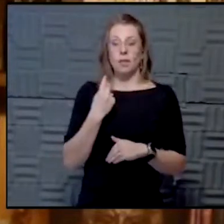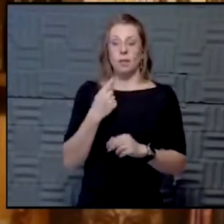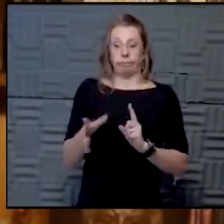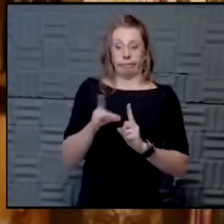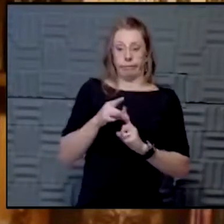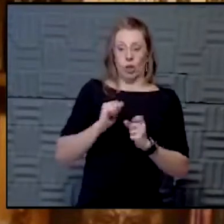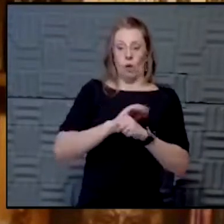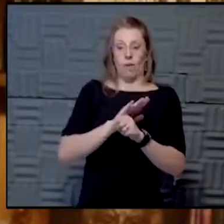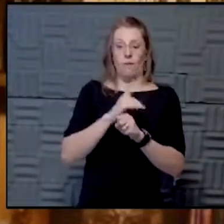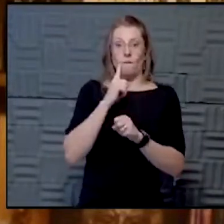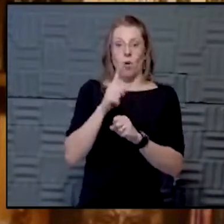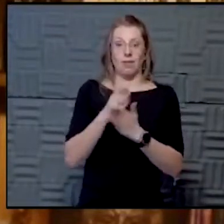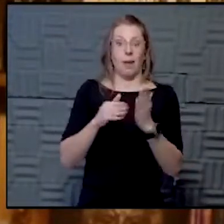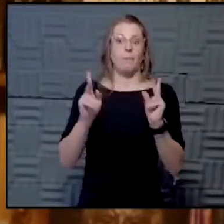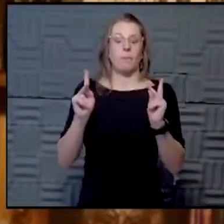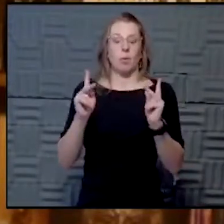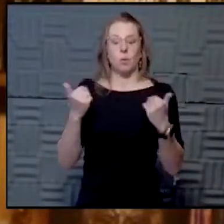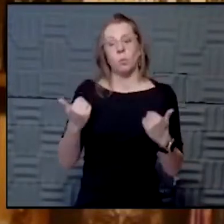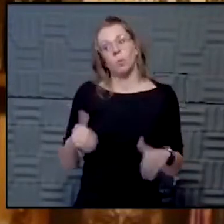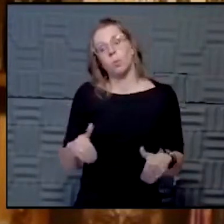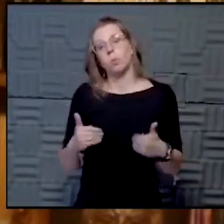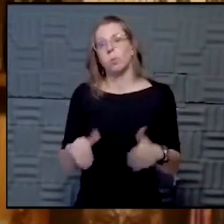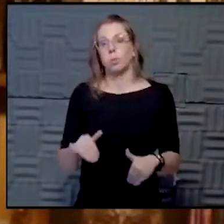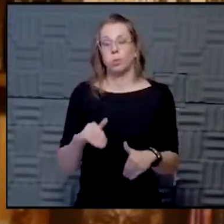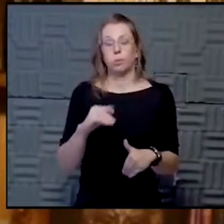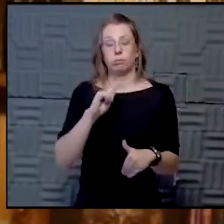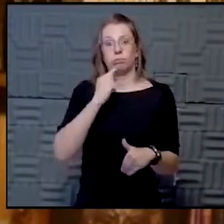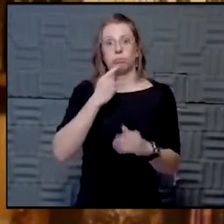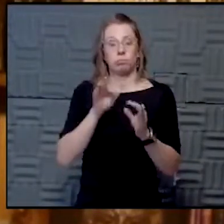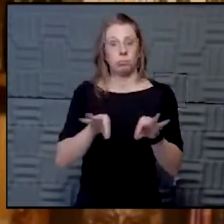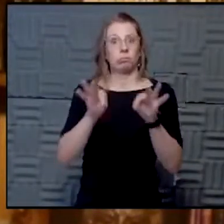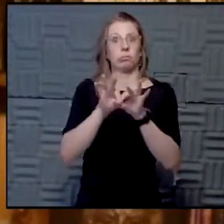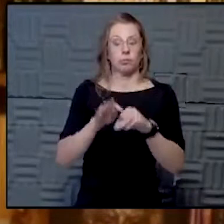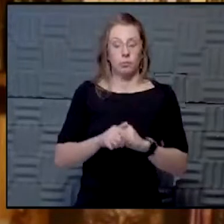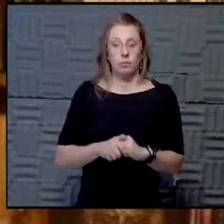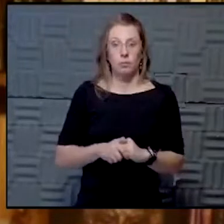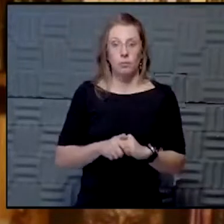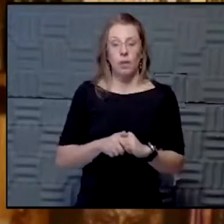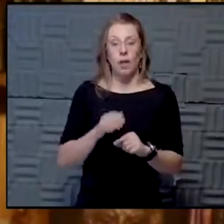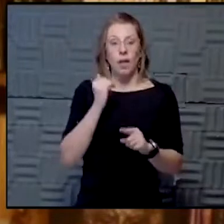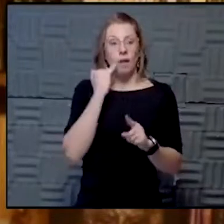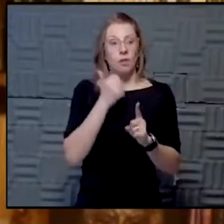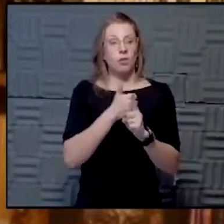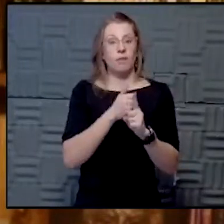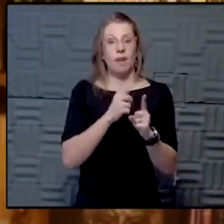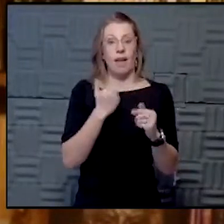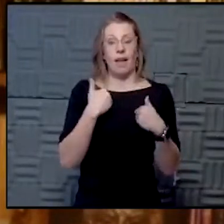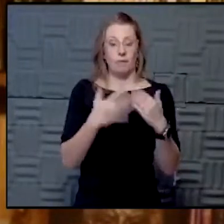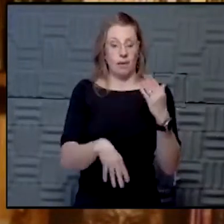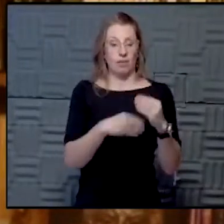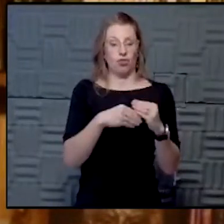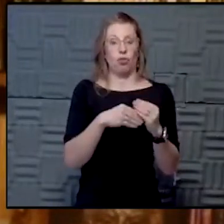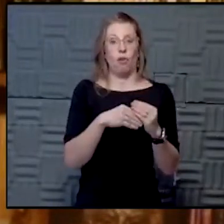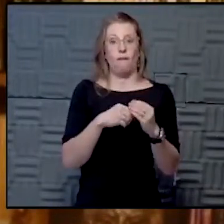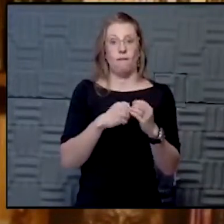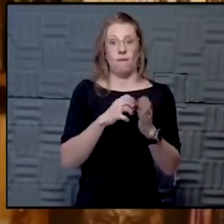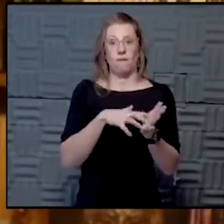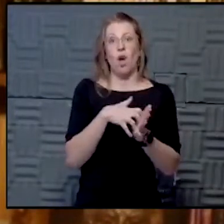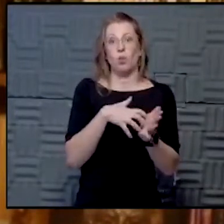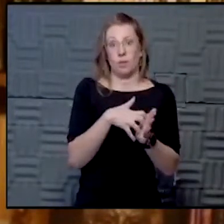people is a very significant one, especially if you have additional vulnerabilities. And